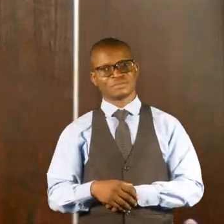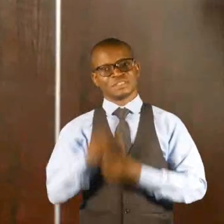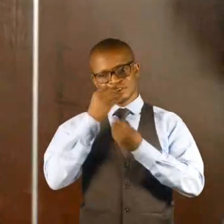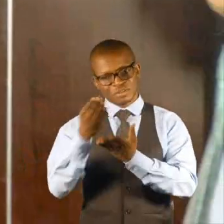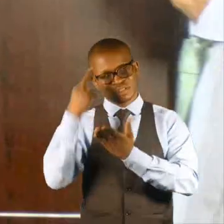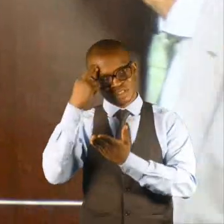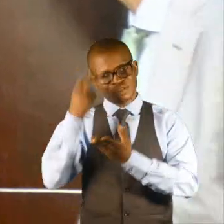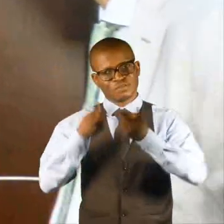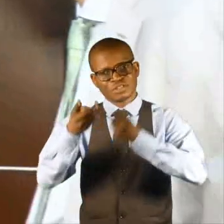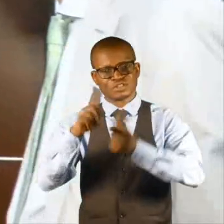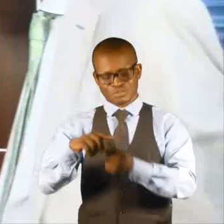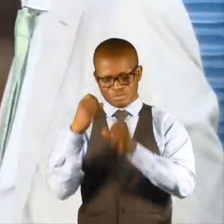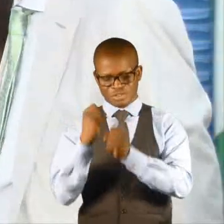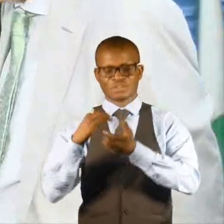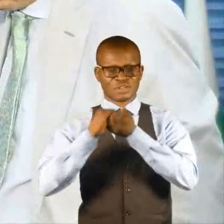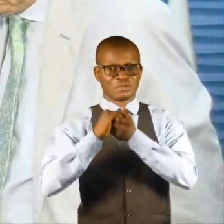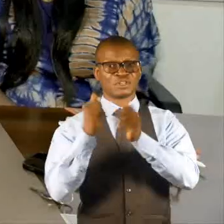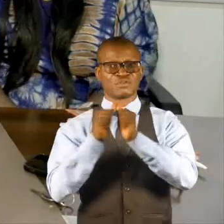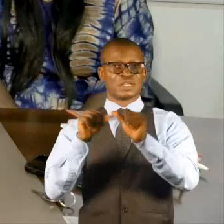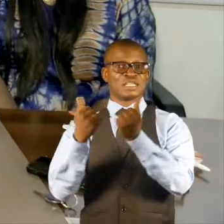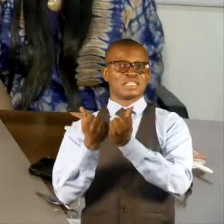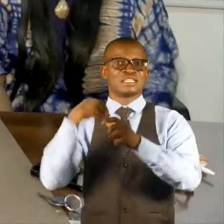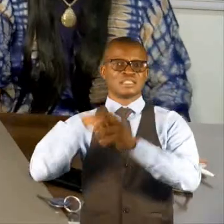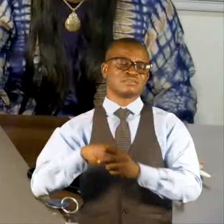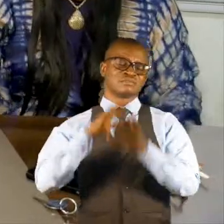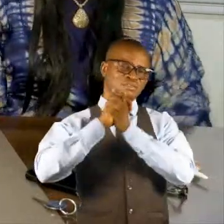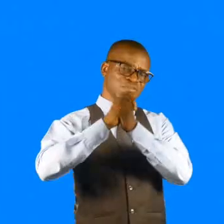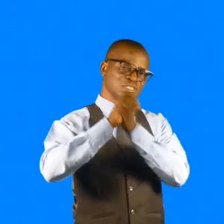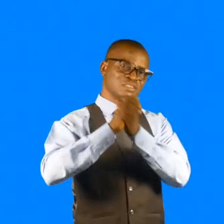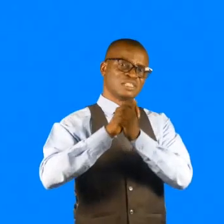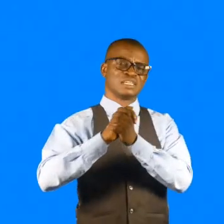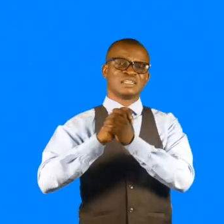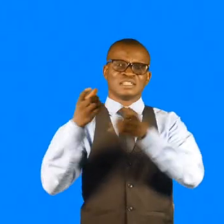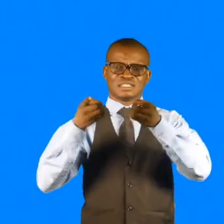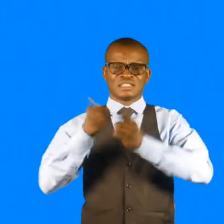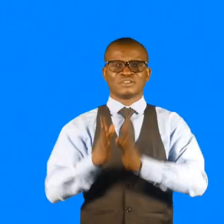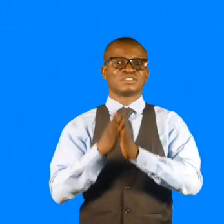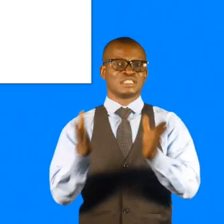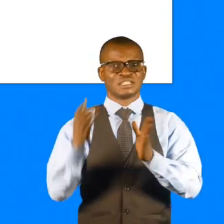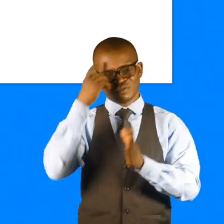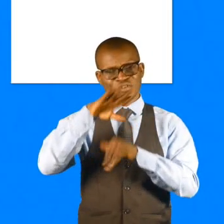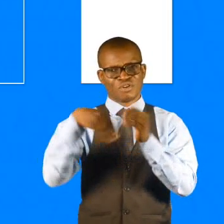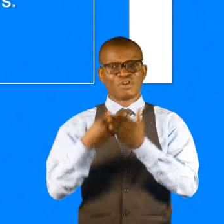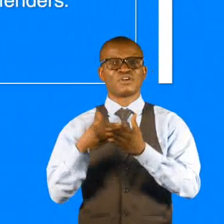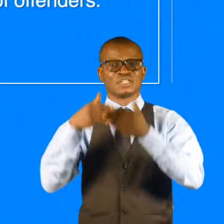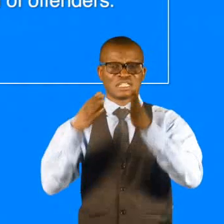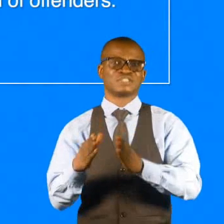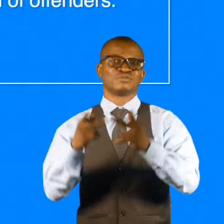Azi. Stating the purpose of the visit, which is to strengthen collaboration with the agency, he commended Dr. Waziri Azi for her